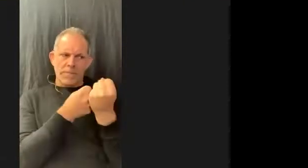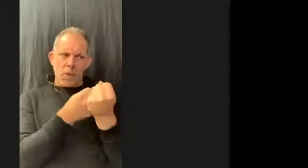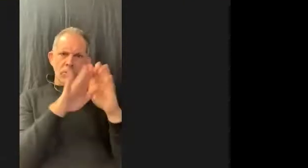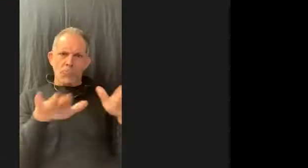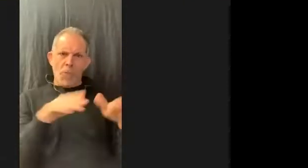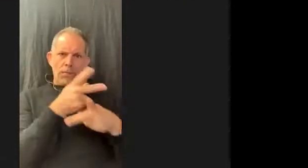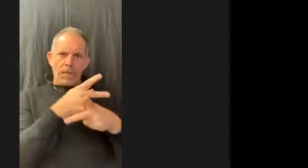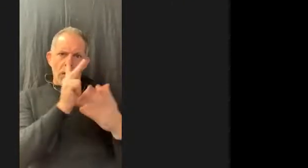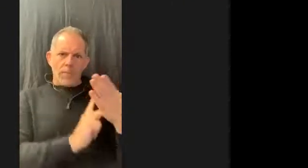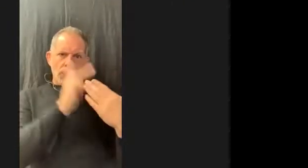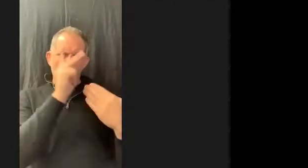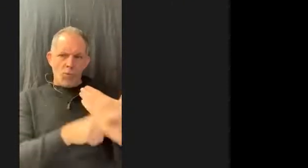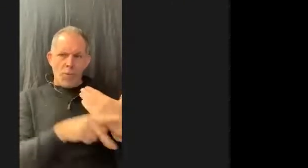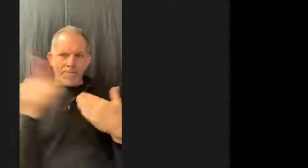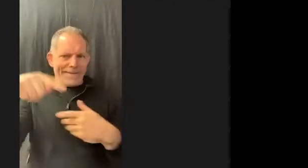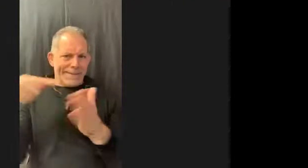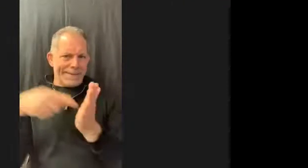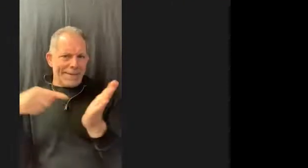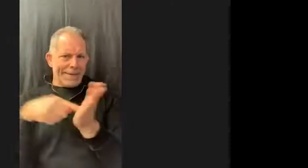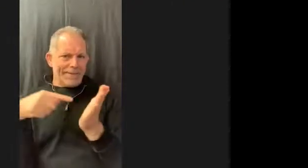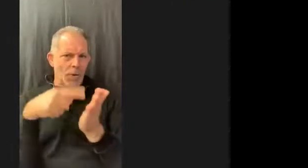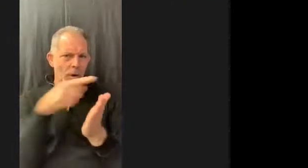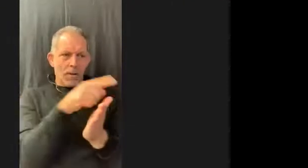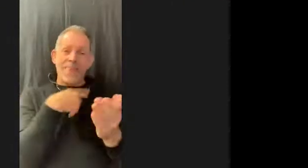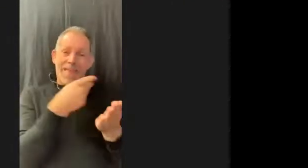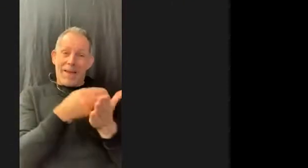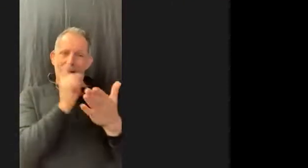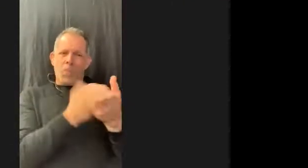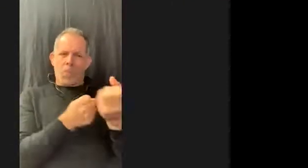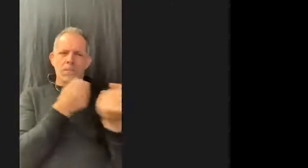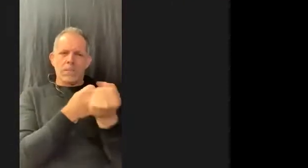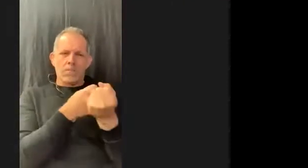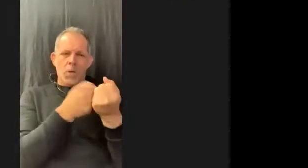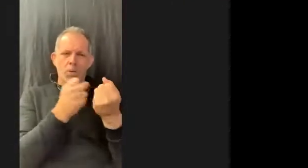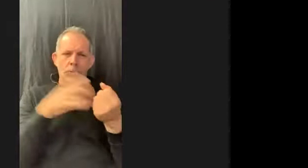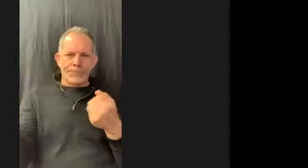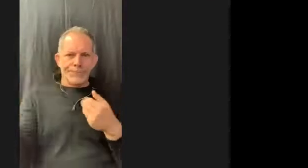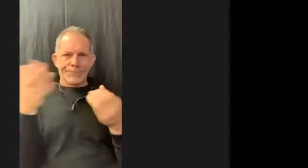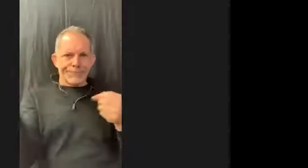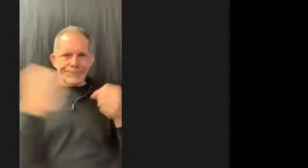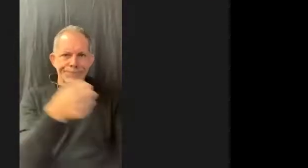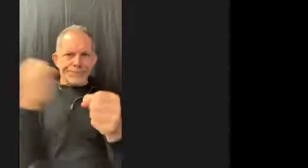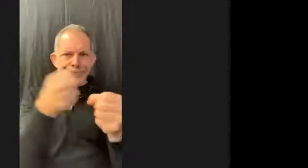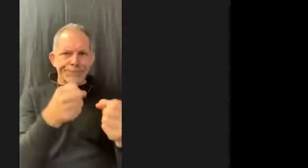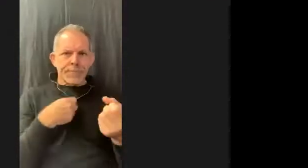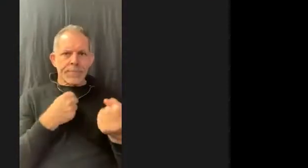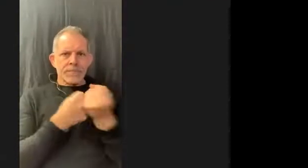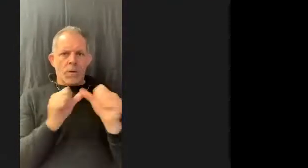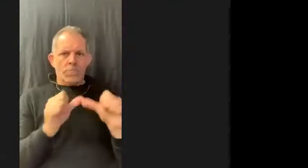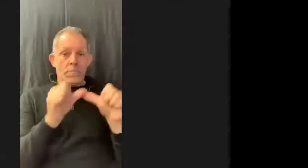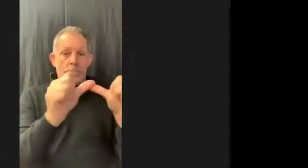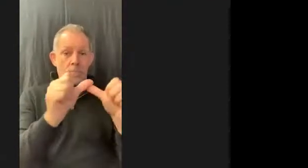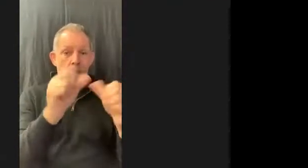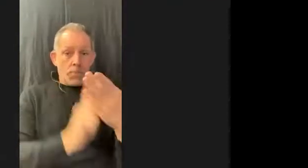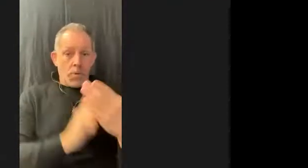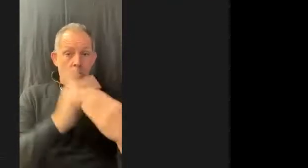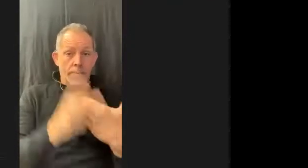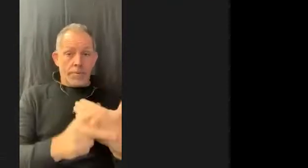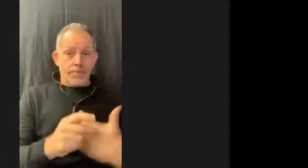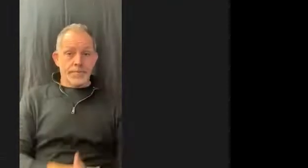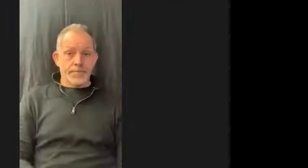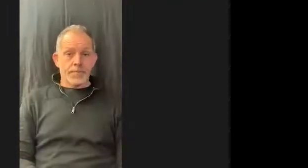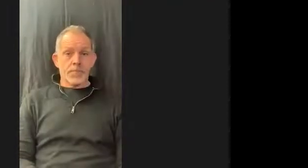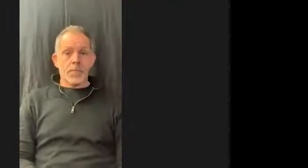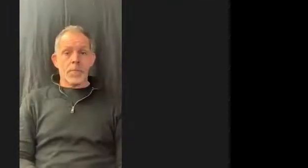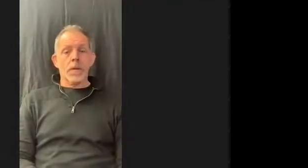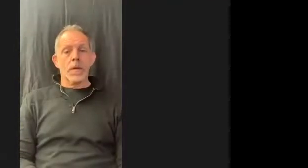work but can't afford childcare, or essential workers. We'll also address two other needs associated with childcare.